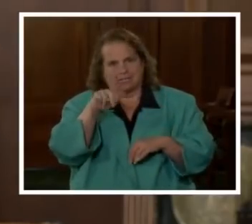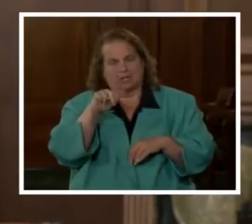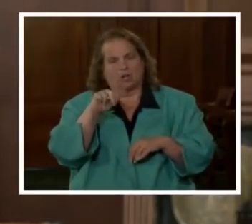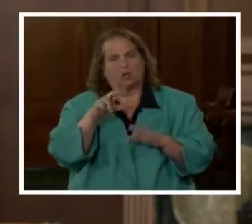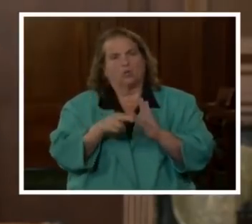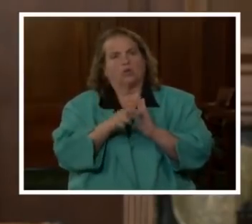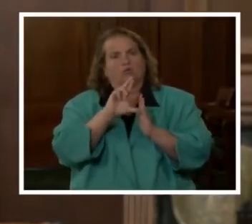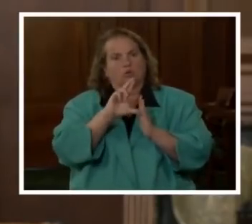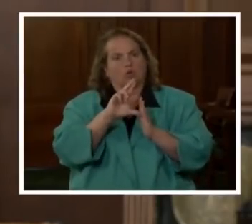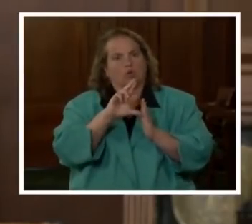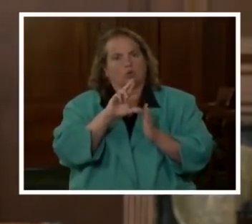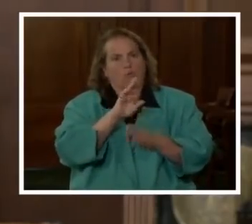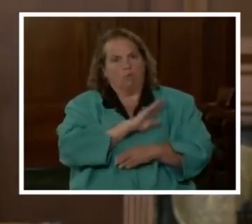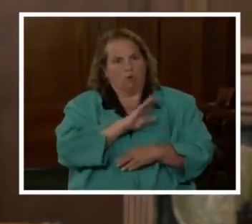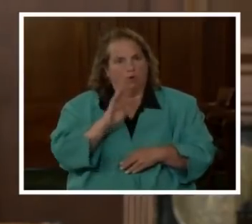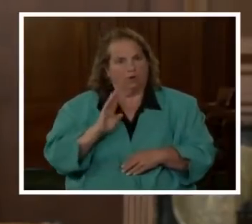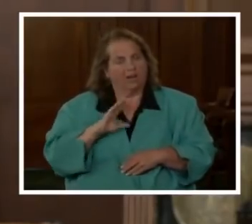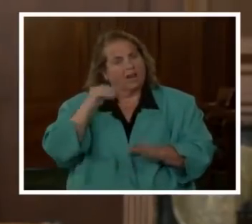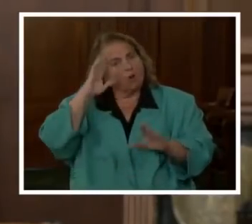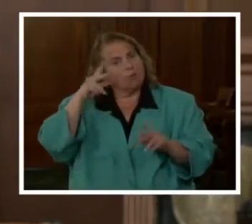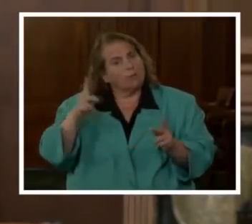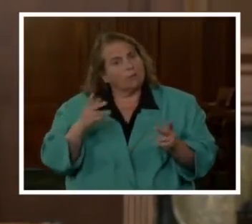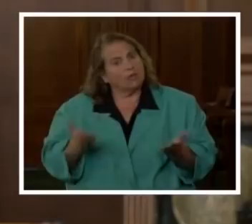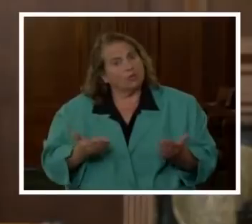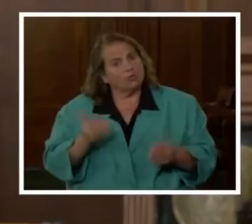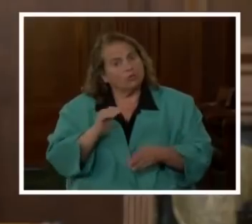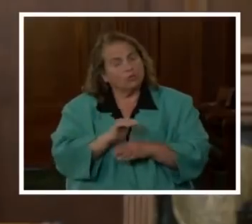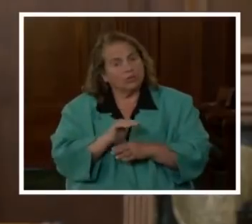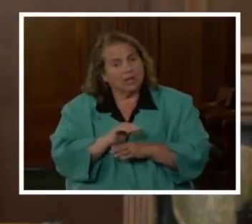Board. And I hope people here tonight